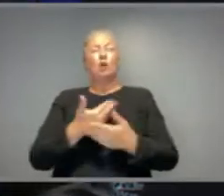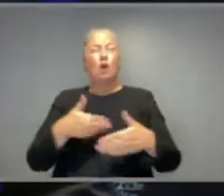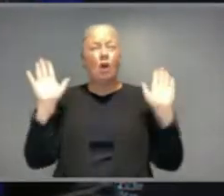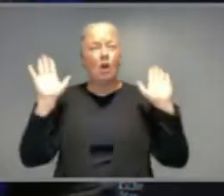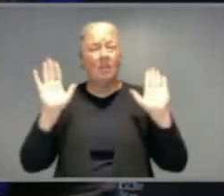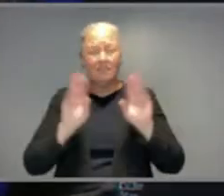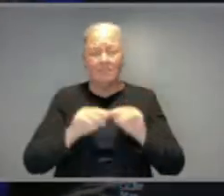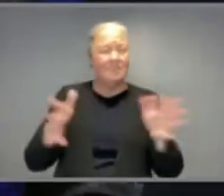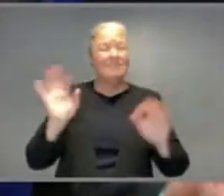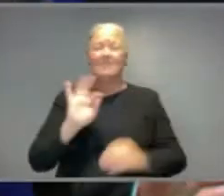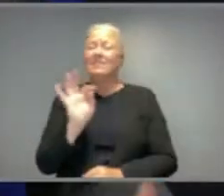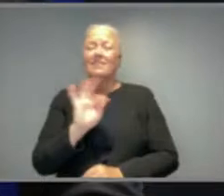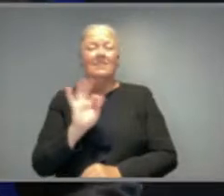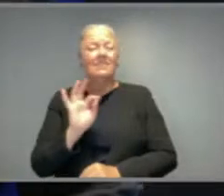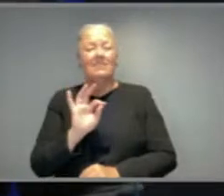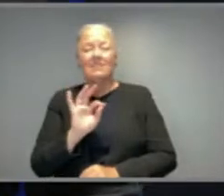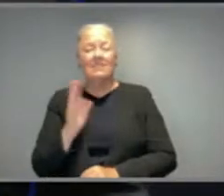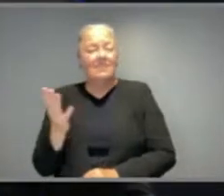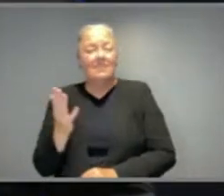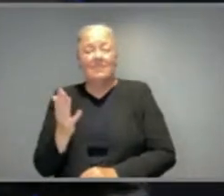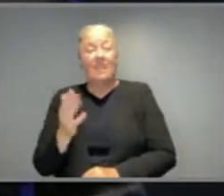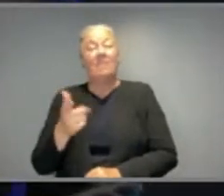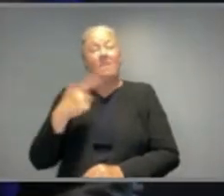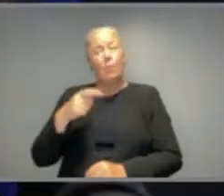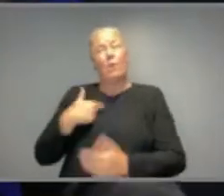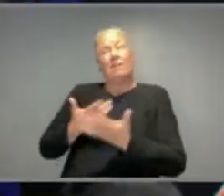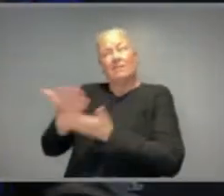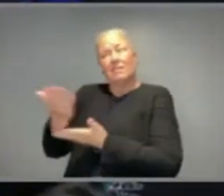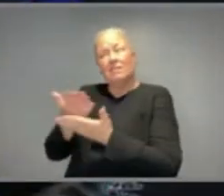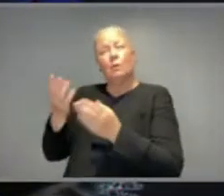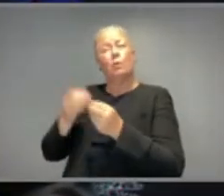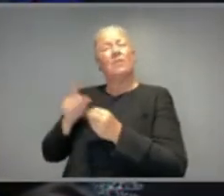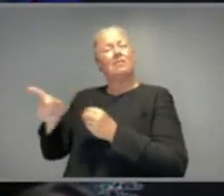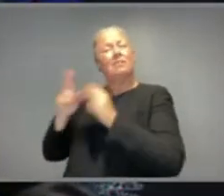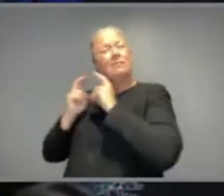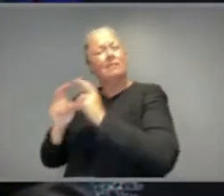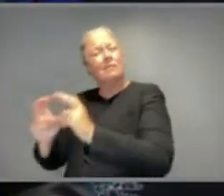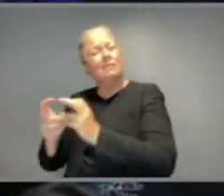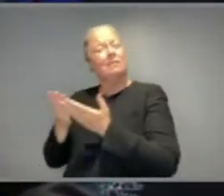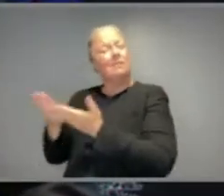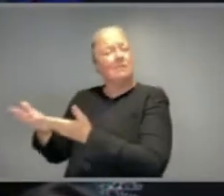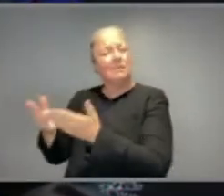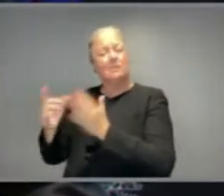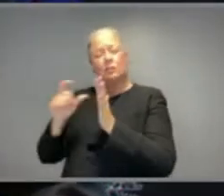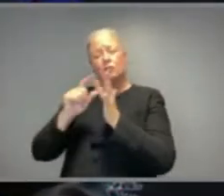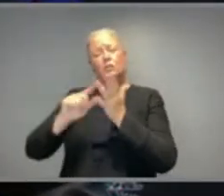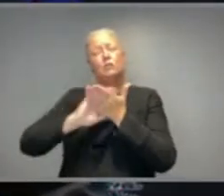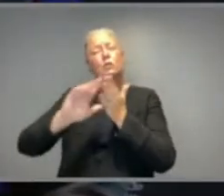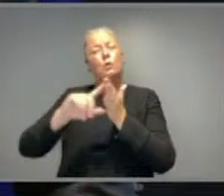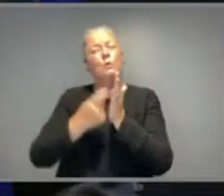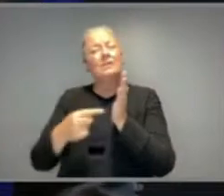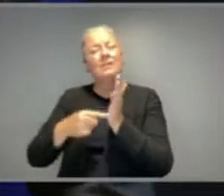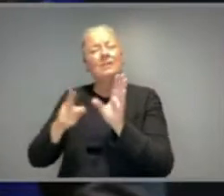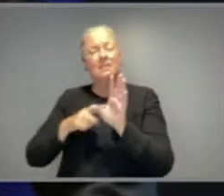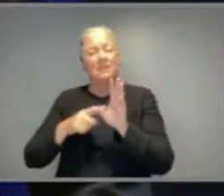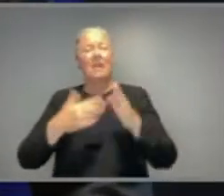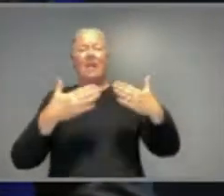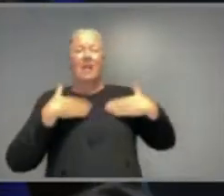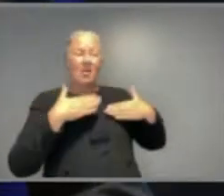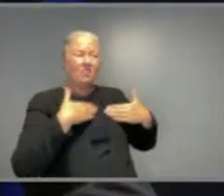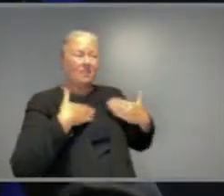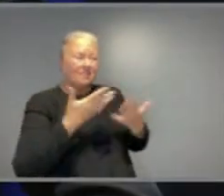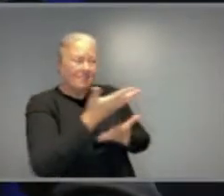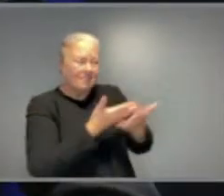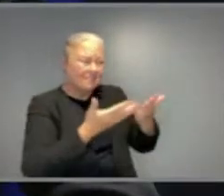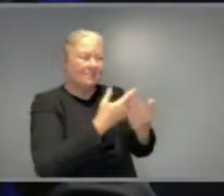Doherty Institute and many others, and as I'm sure Professor Wood has always acknowledged, there's a very big team of people who draw all this together, and then there's